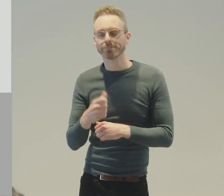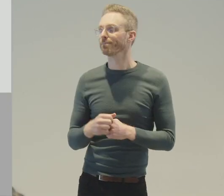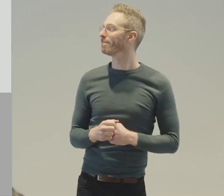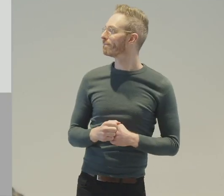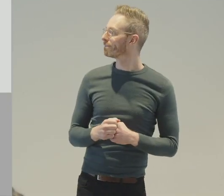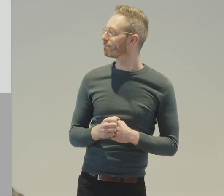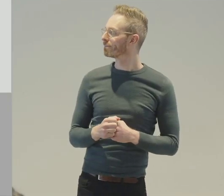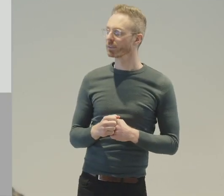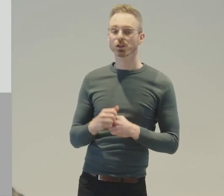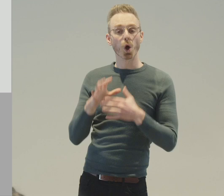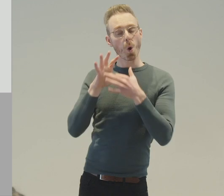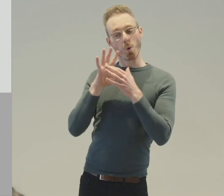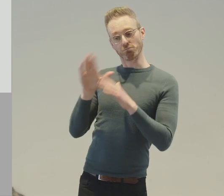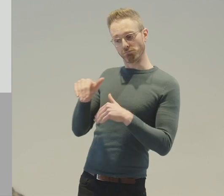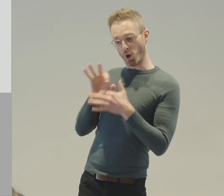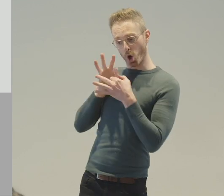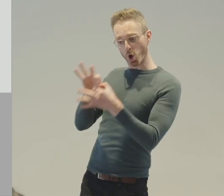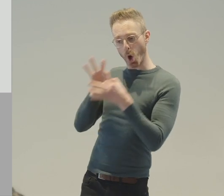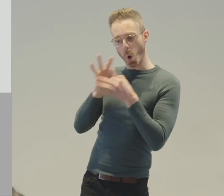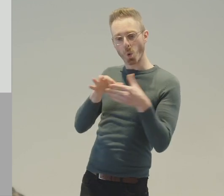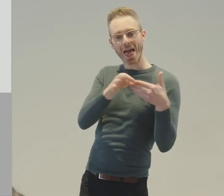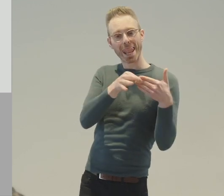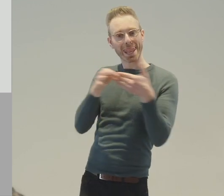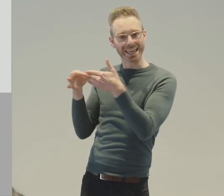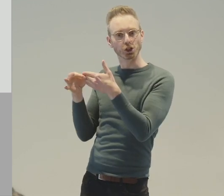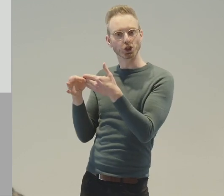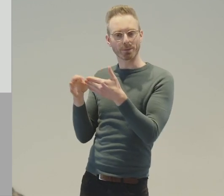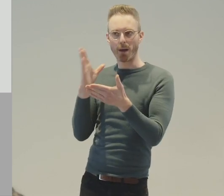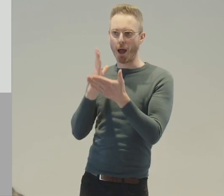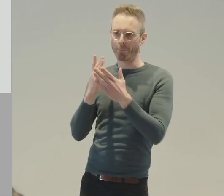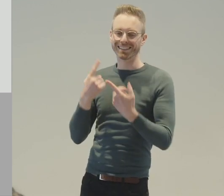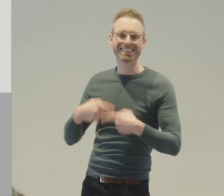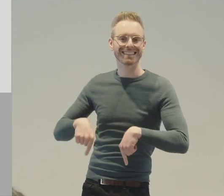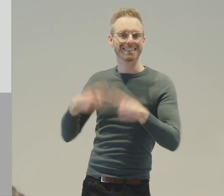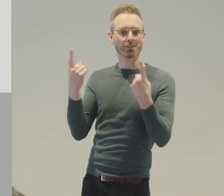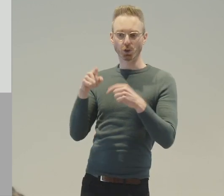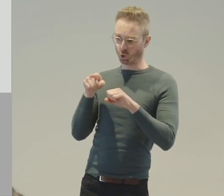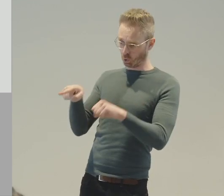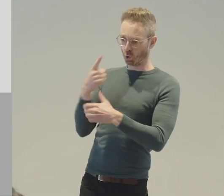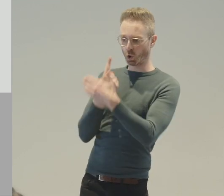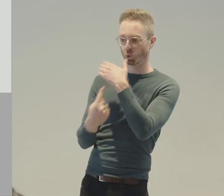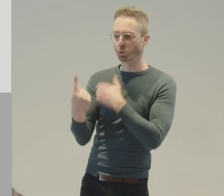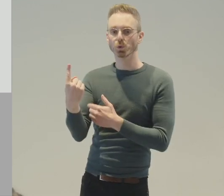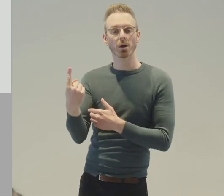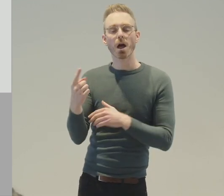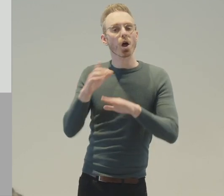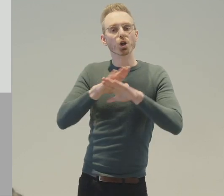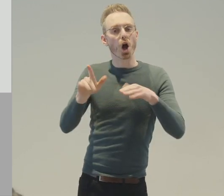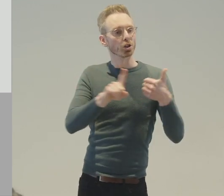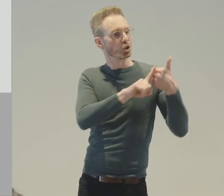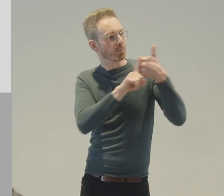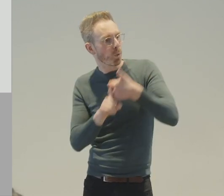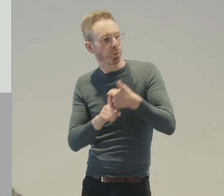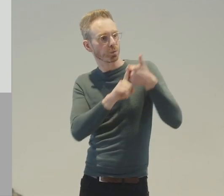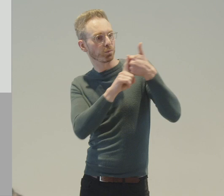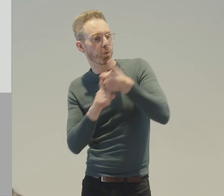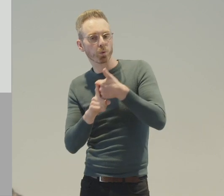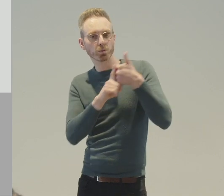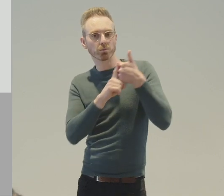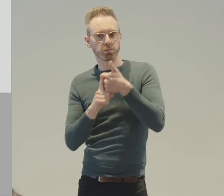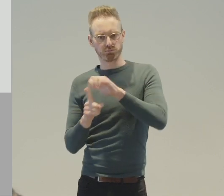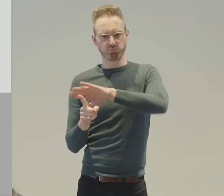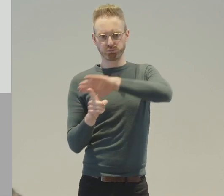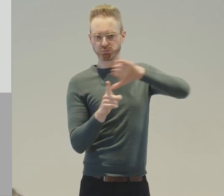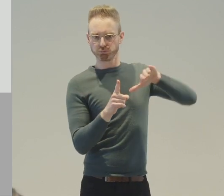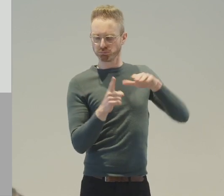the co-leadership is different to having someone who's supporting you, isn't it? We're going to talk a bit about support in a moment. What else do you think is